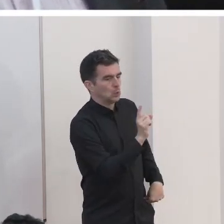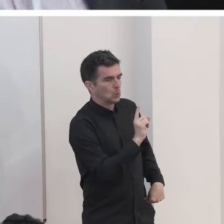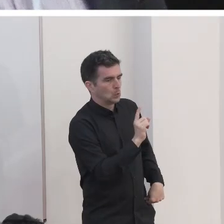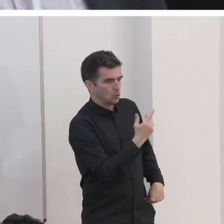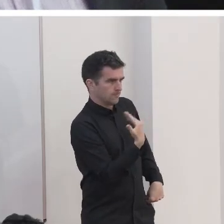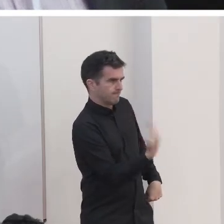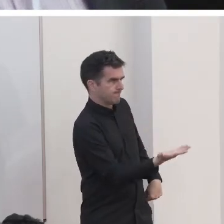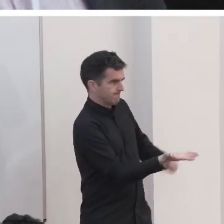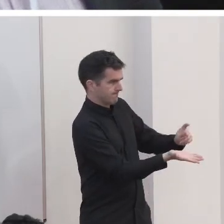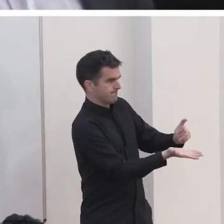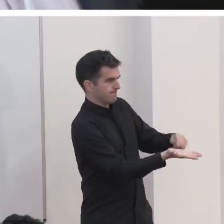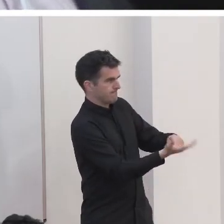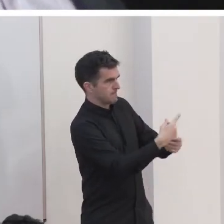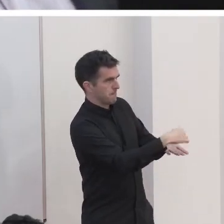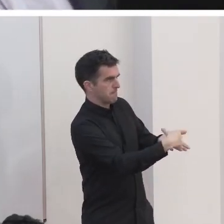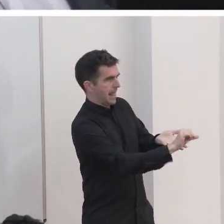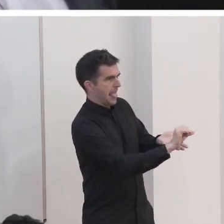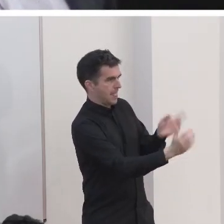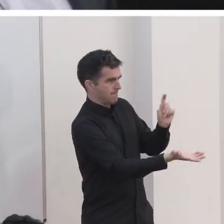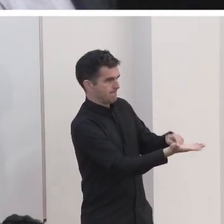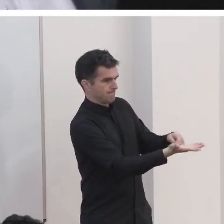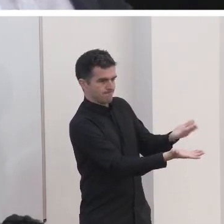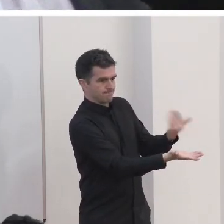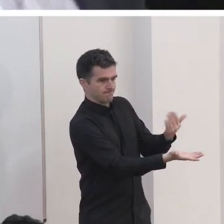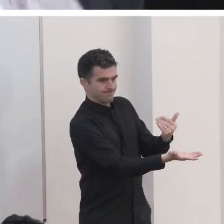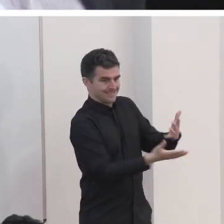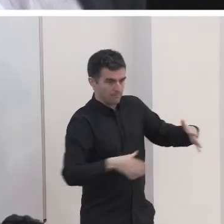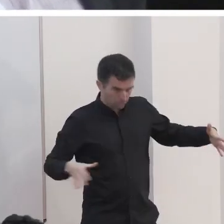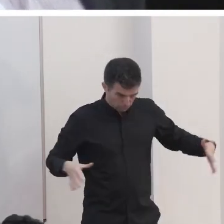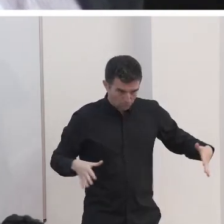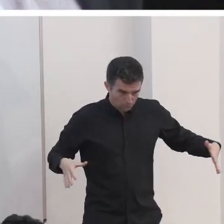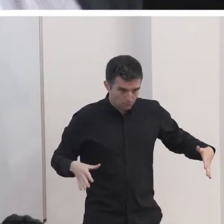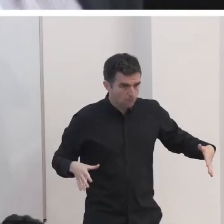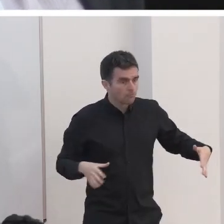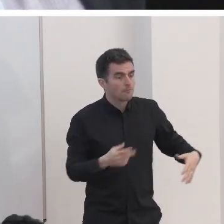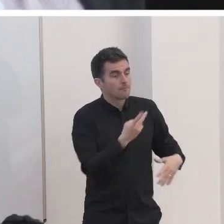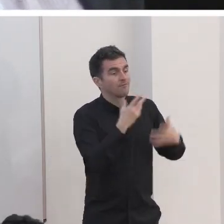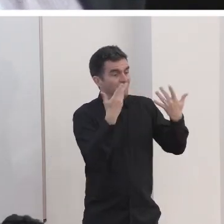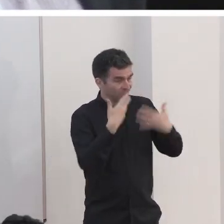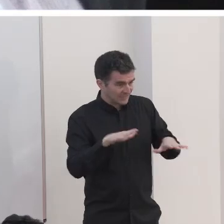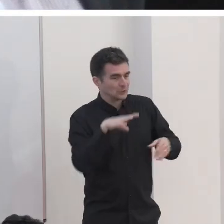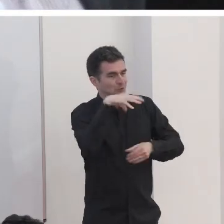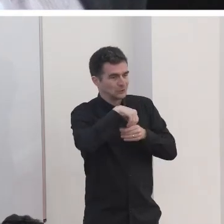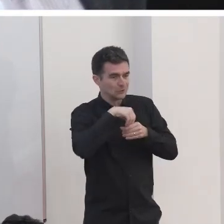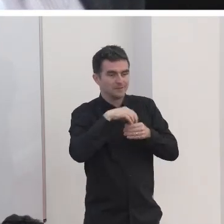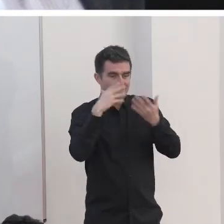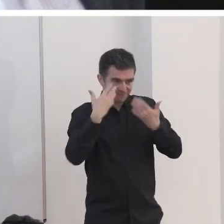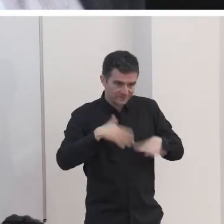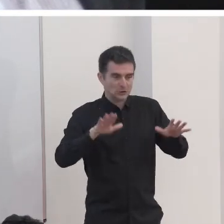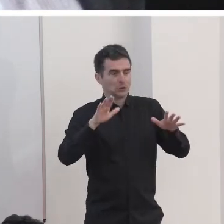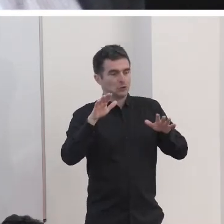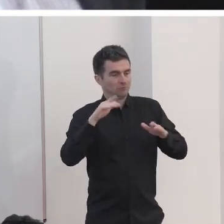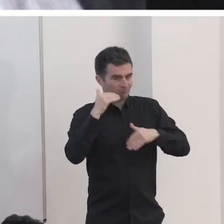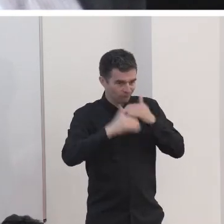to all institutions concerned. They were unable to make their way. So they came to us.